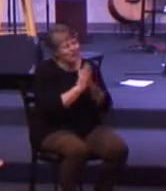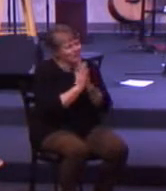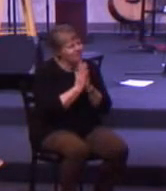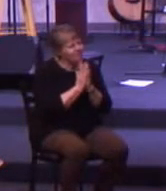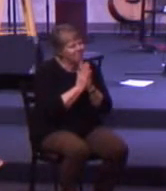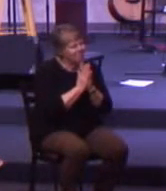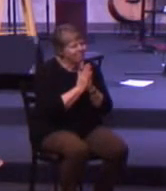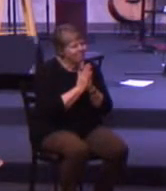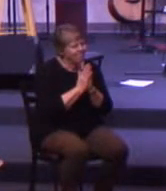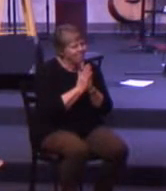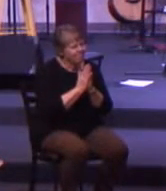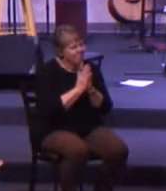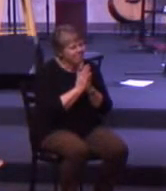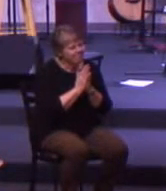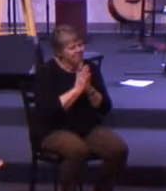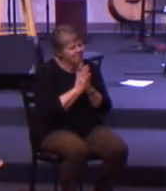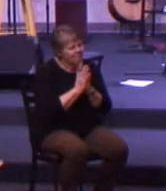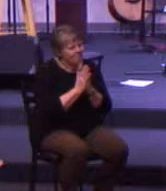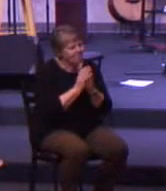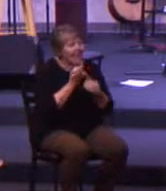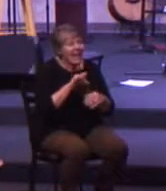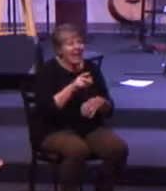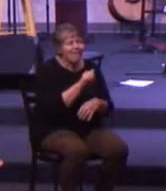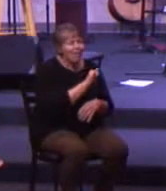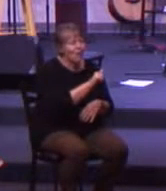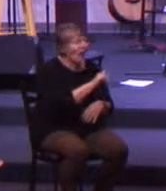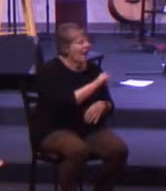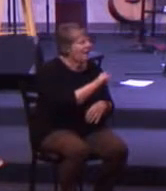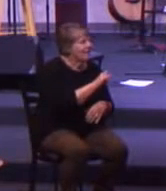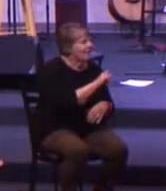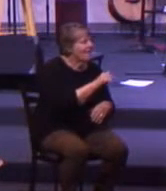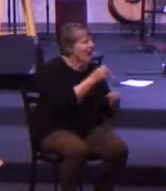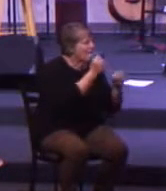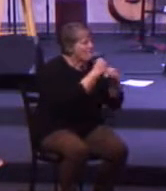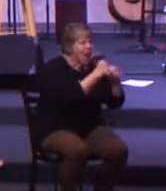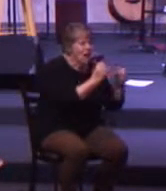question. If you're like that boxer and you're about to fall down,